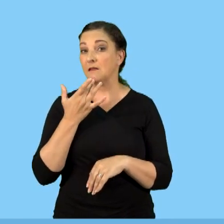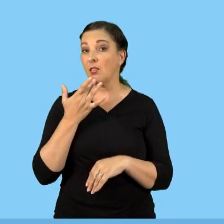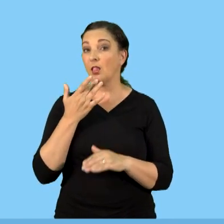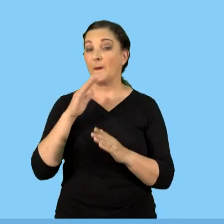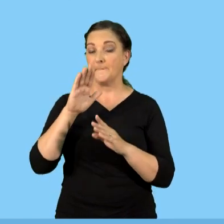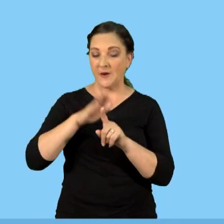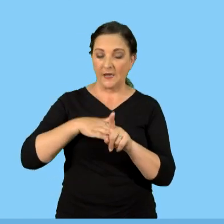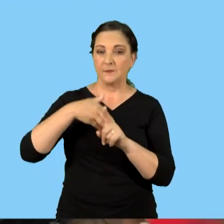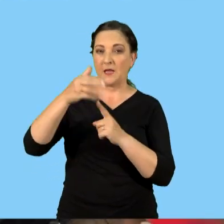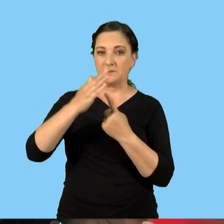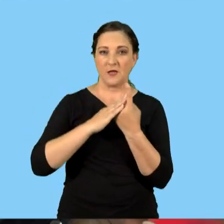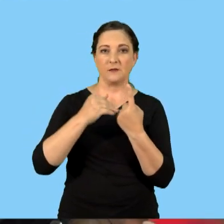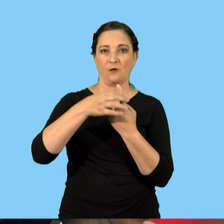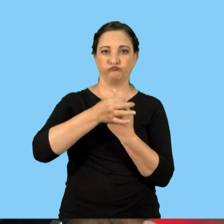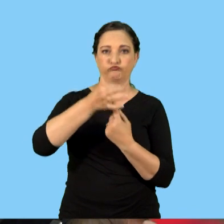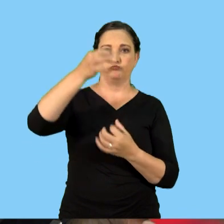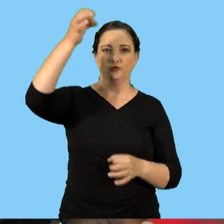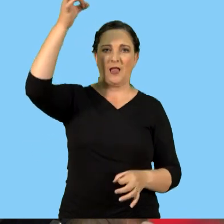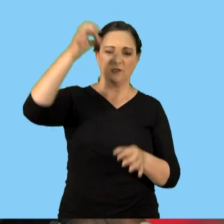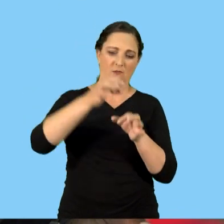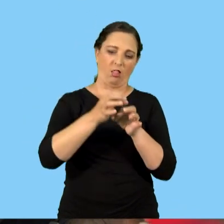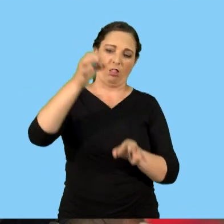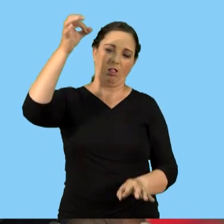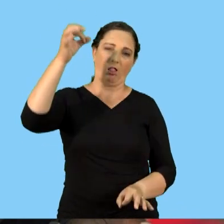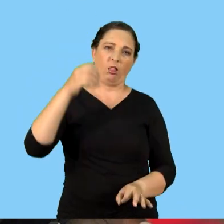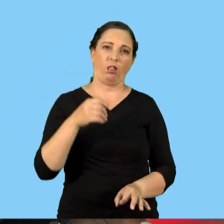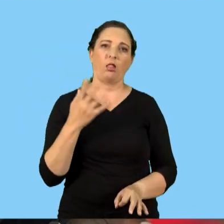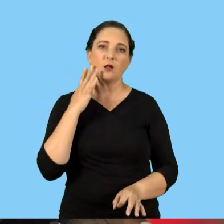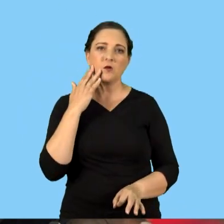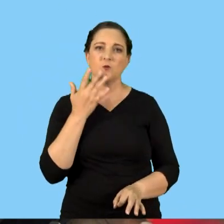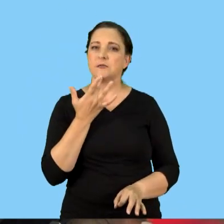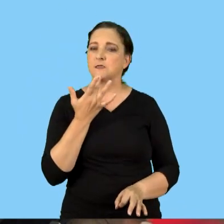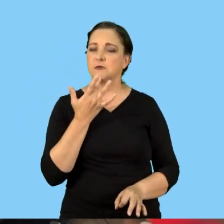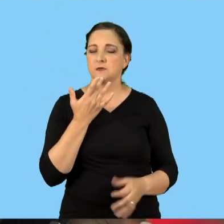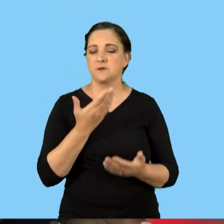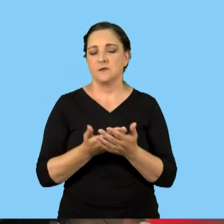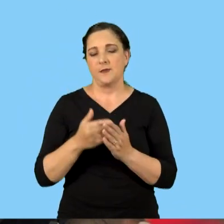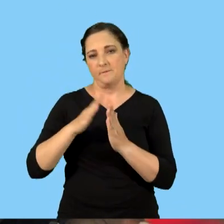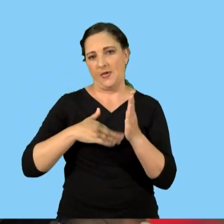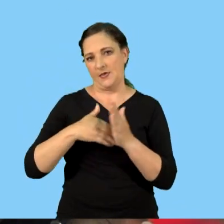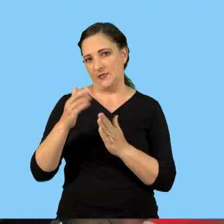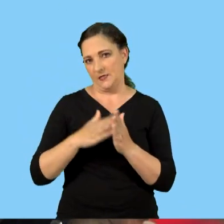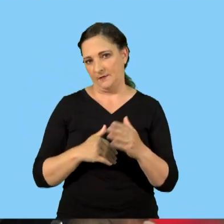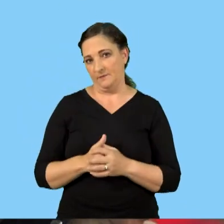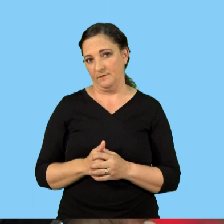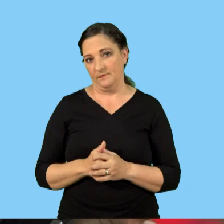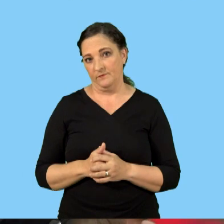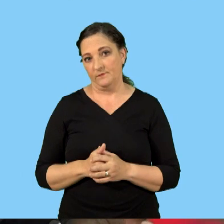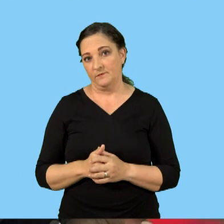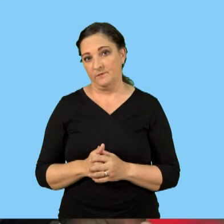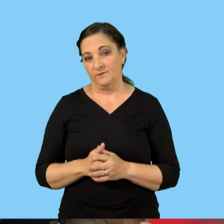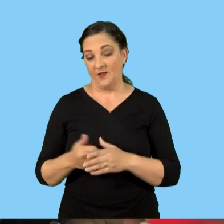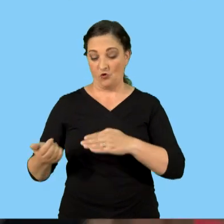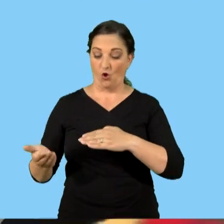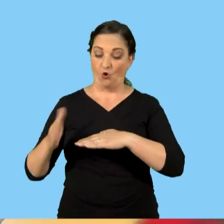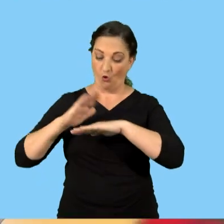the metal so that when that oxygen molecule comes and tries to interact with the metal, it is only going to be